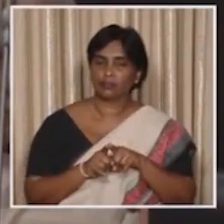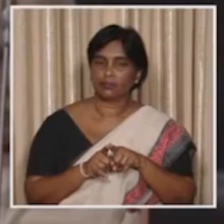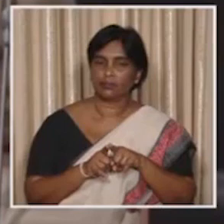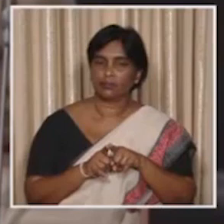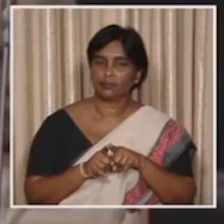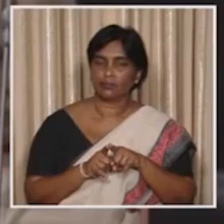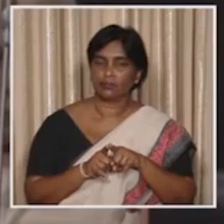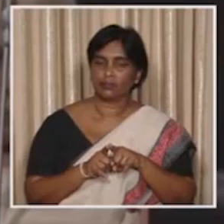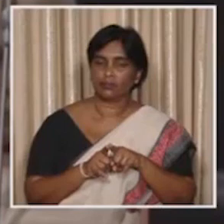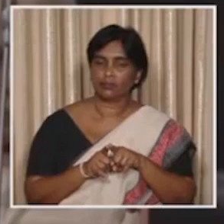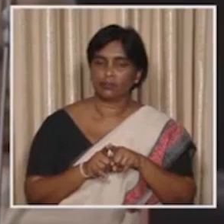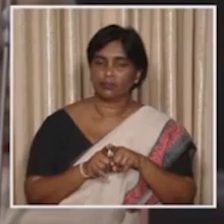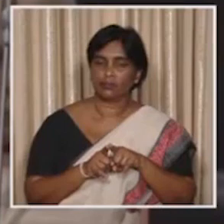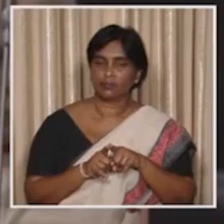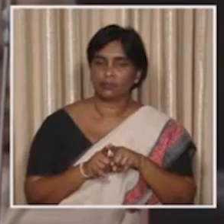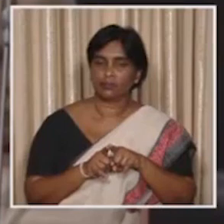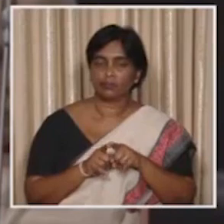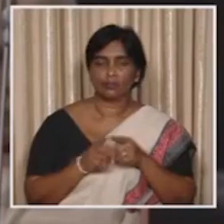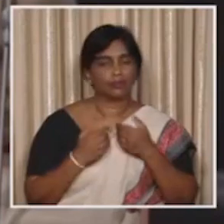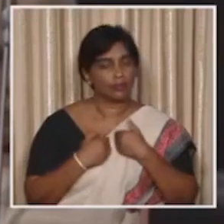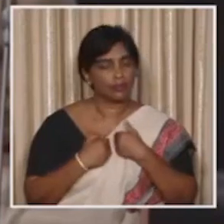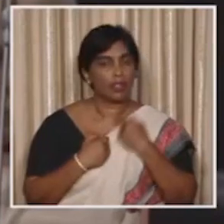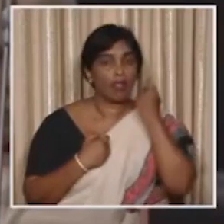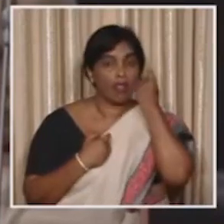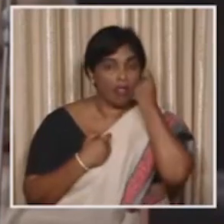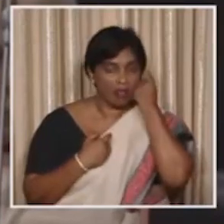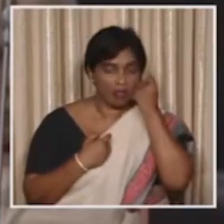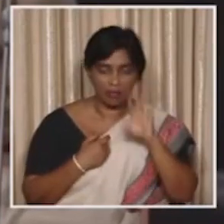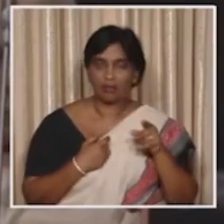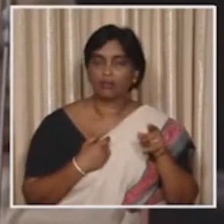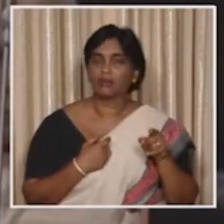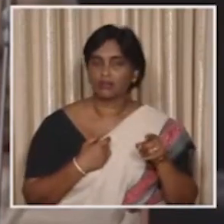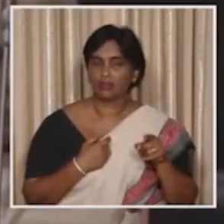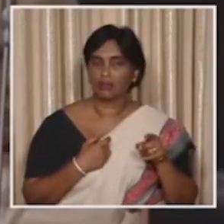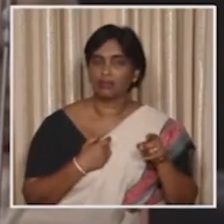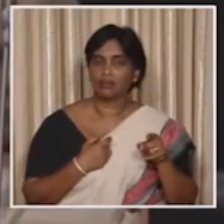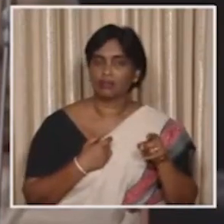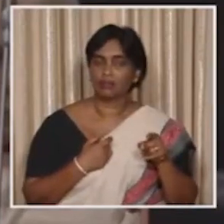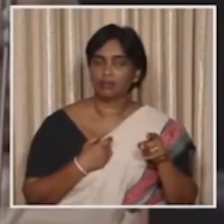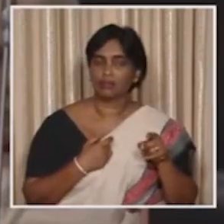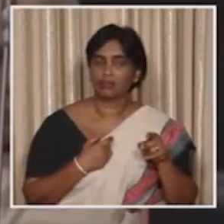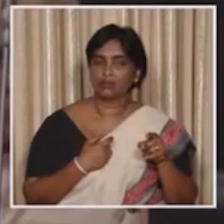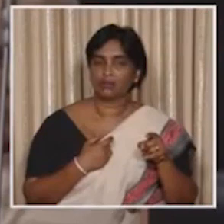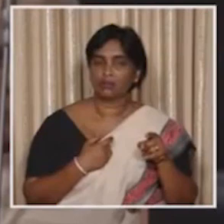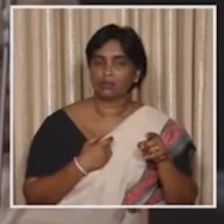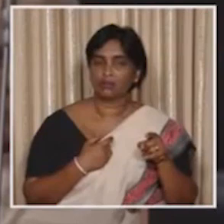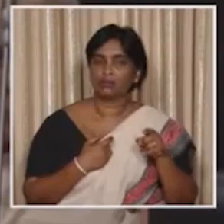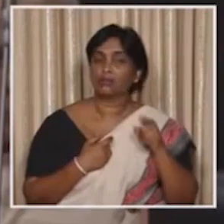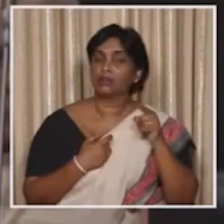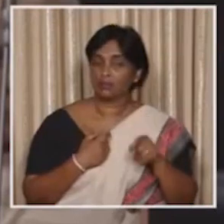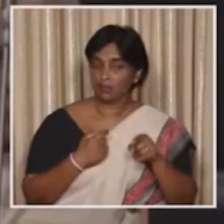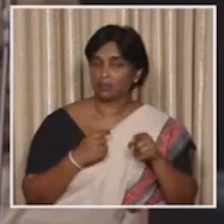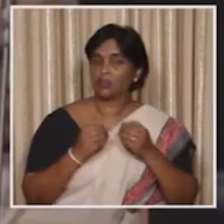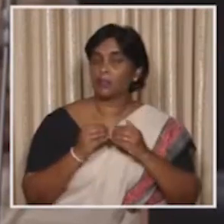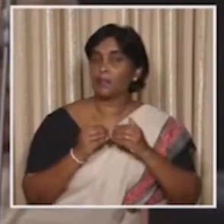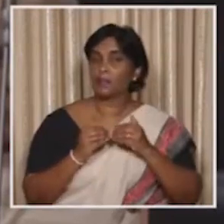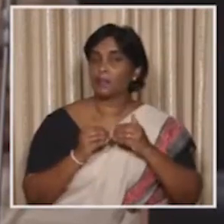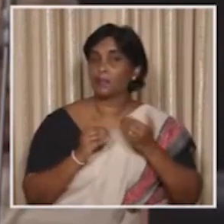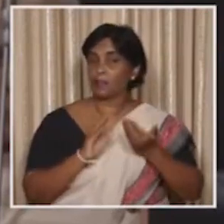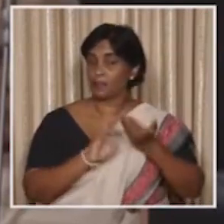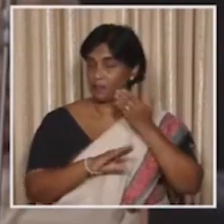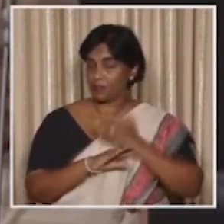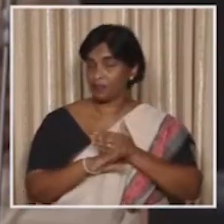reposed in them. We are of the view that by actions, omissions, deletions, and conduct herein before identified to have